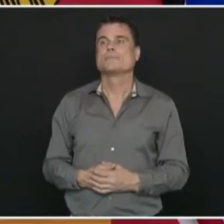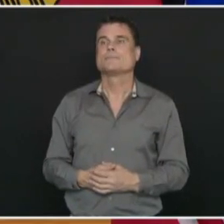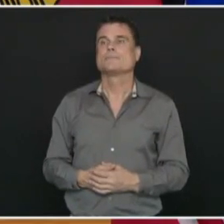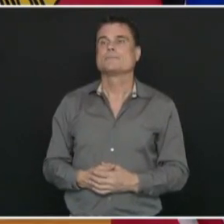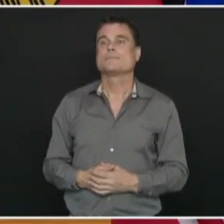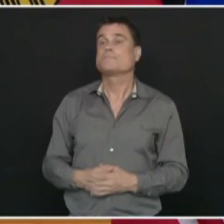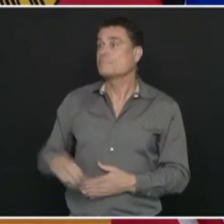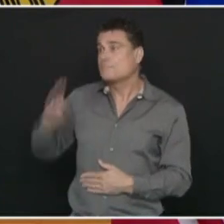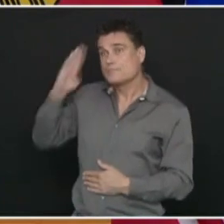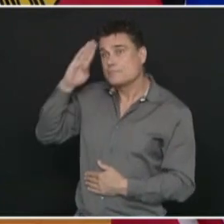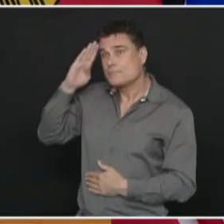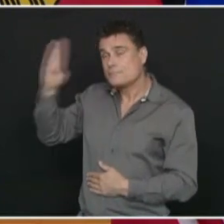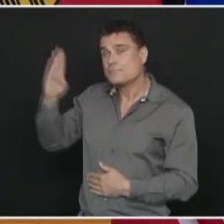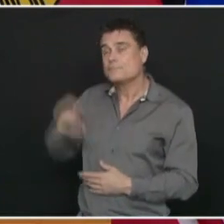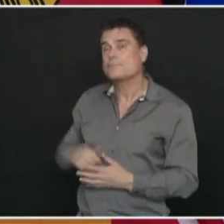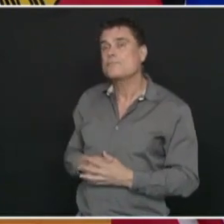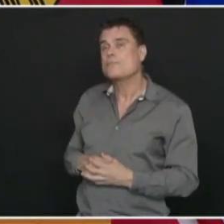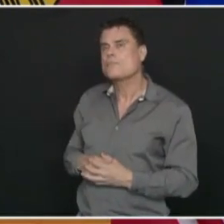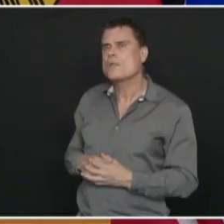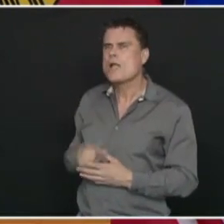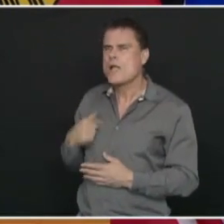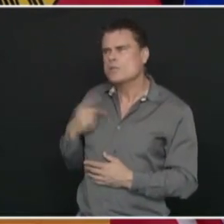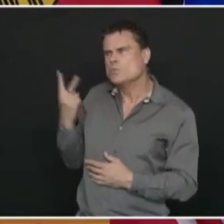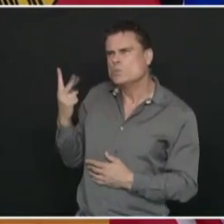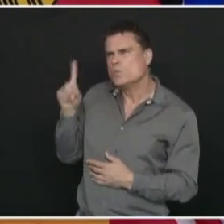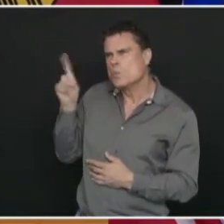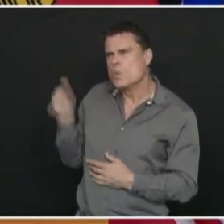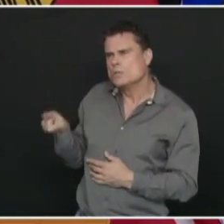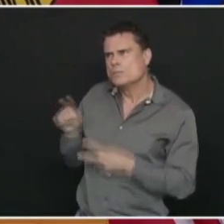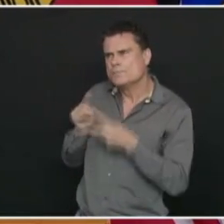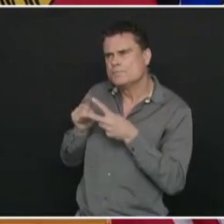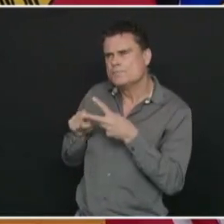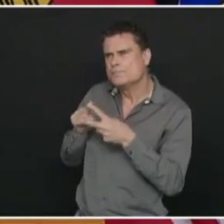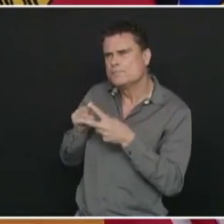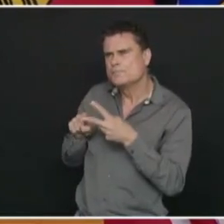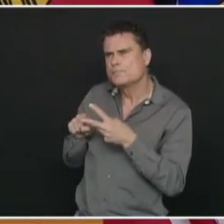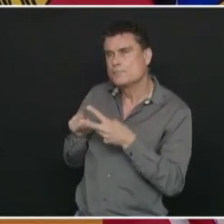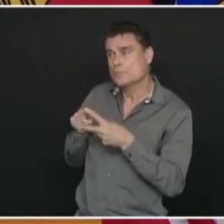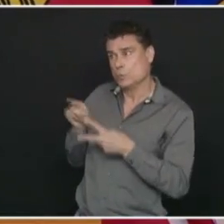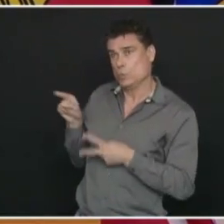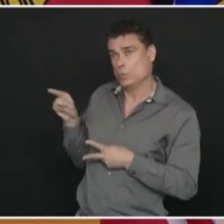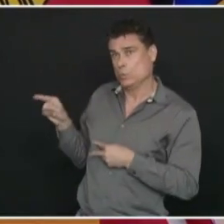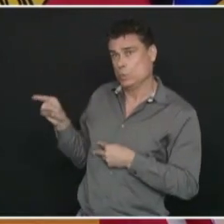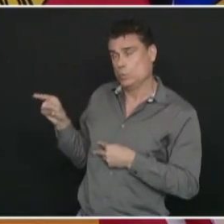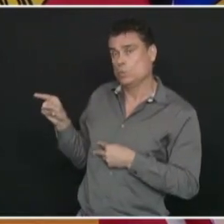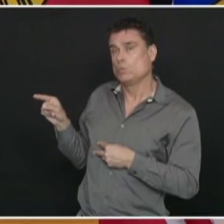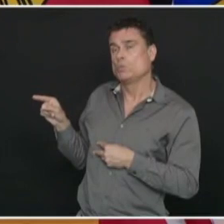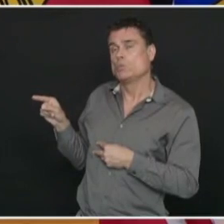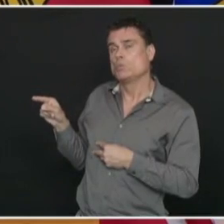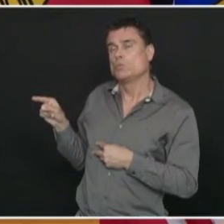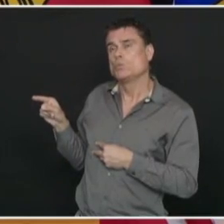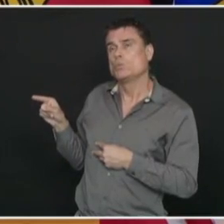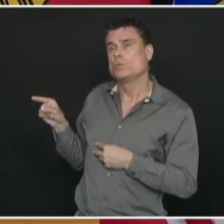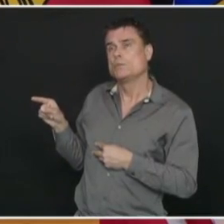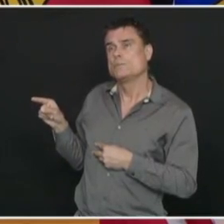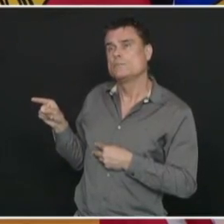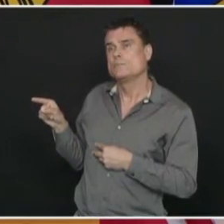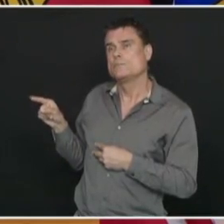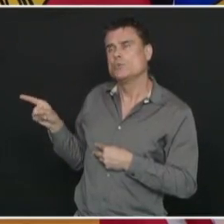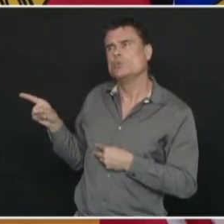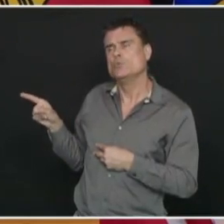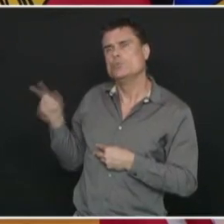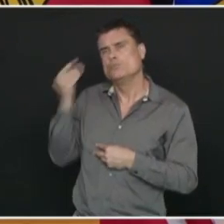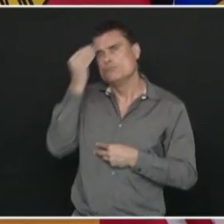things that will help us. And we've been putting the building blocks in place for helping us use a serology test when we get one that